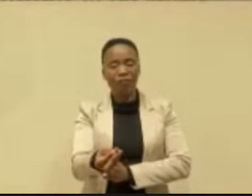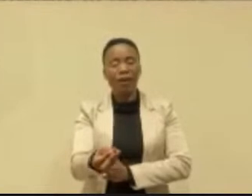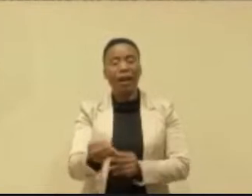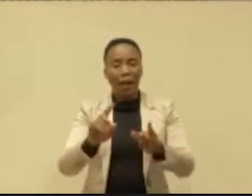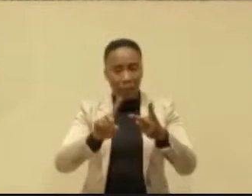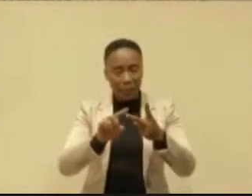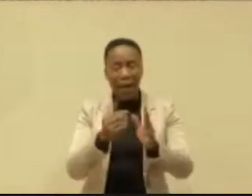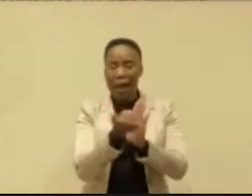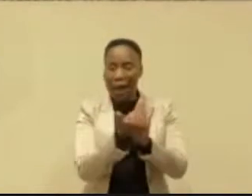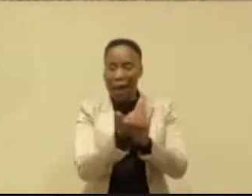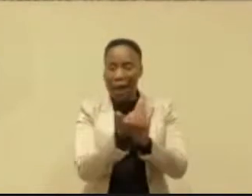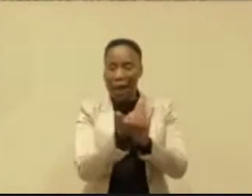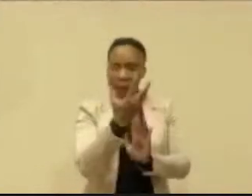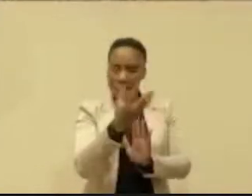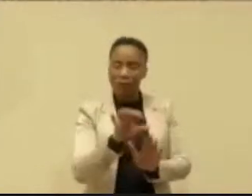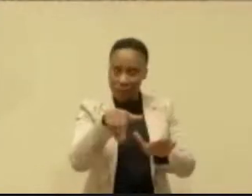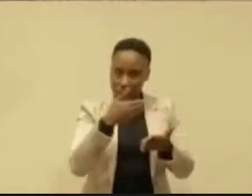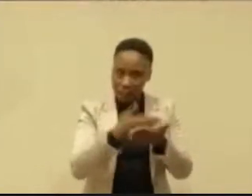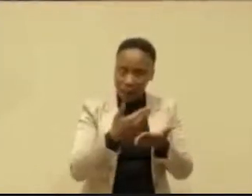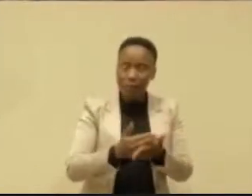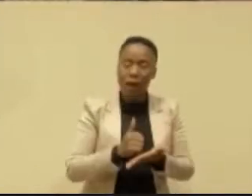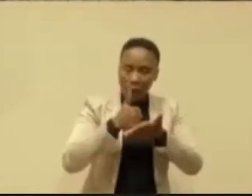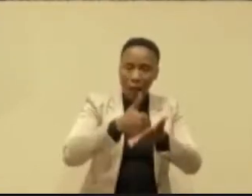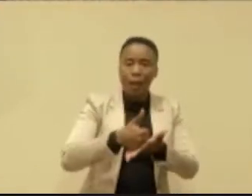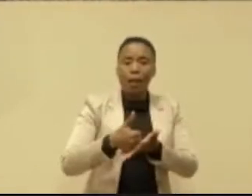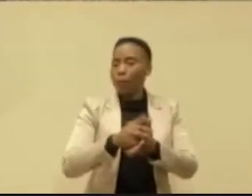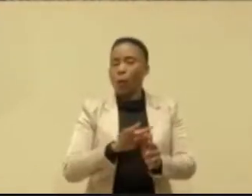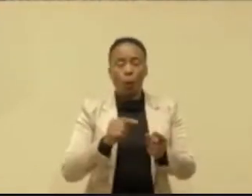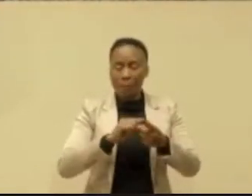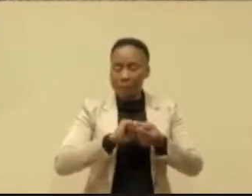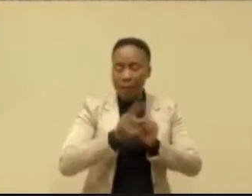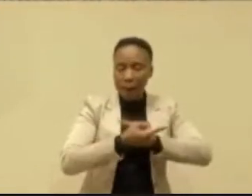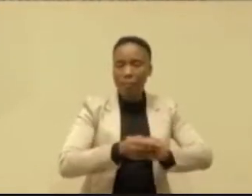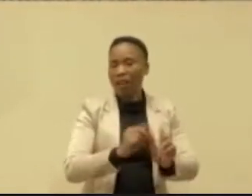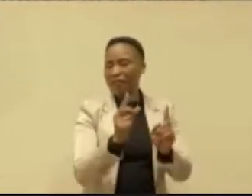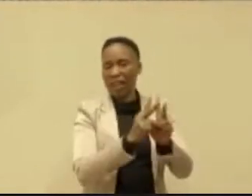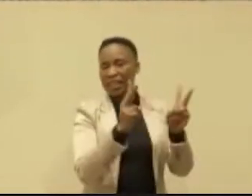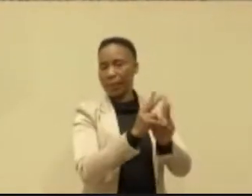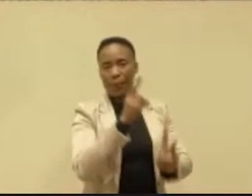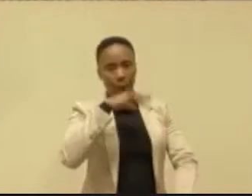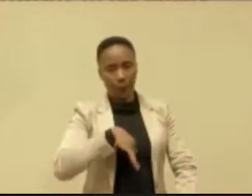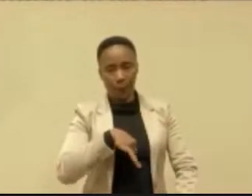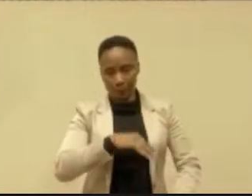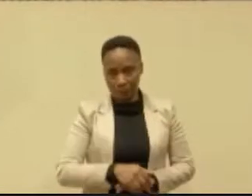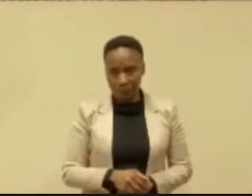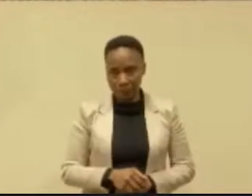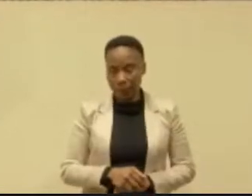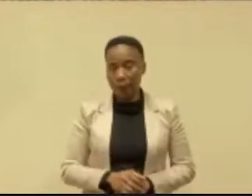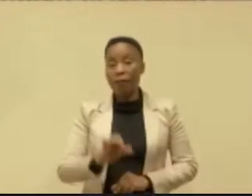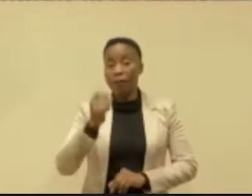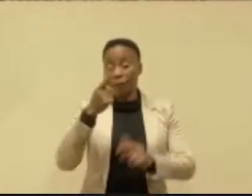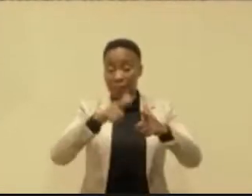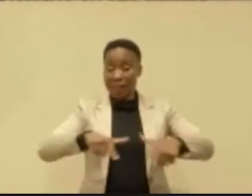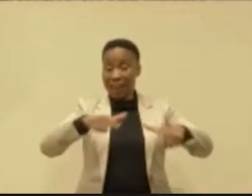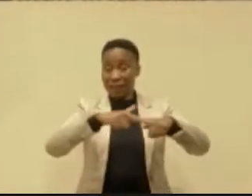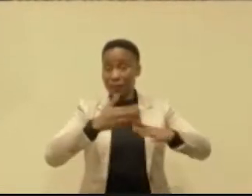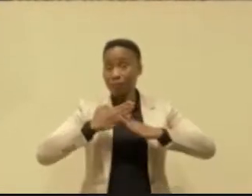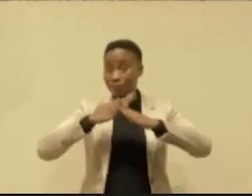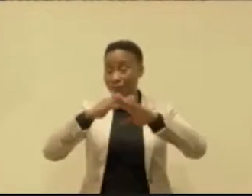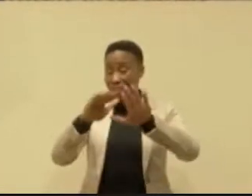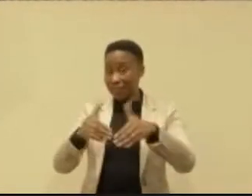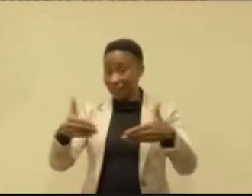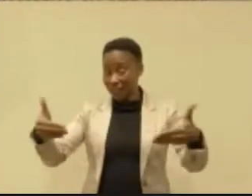act that will help you not to be victimized on a first level of prevention services